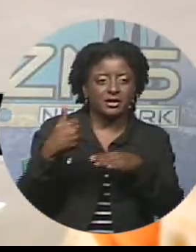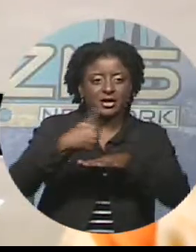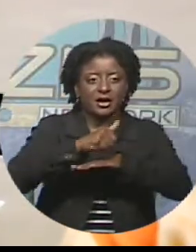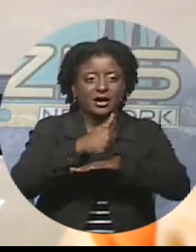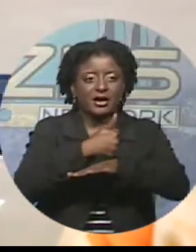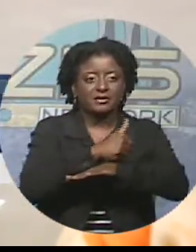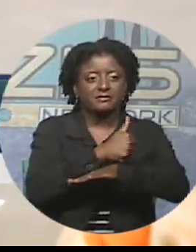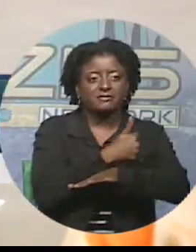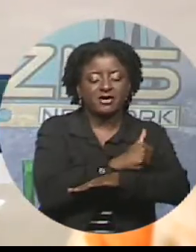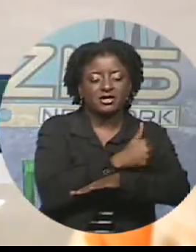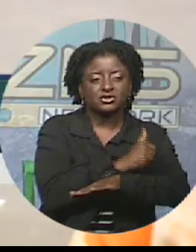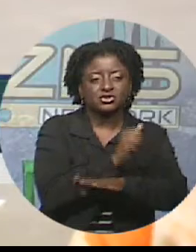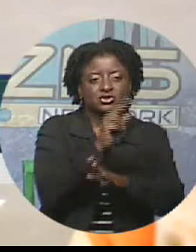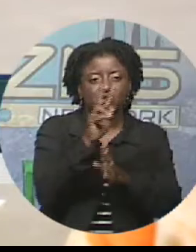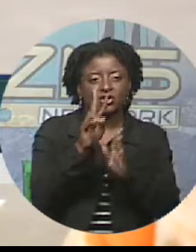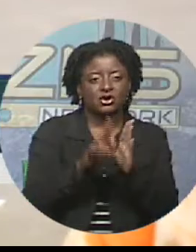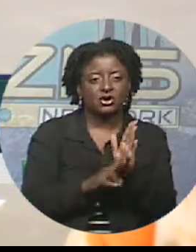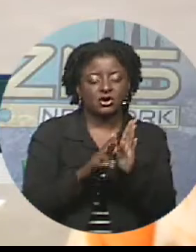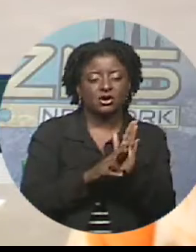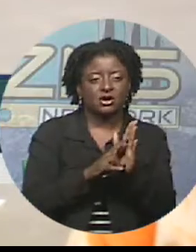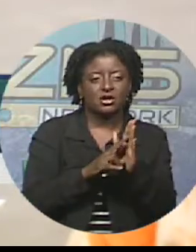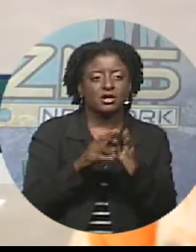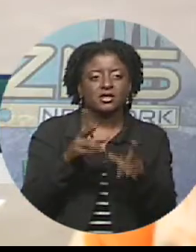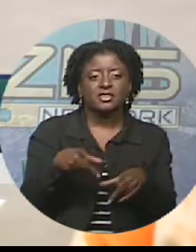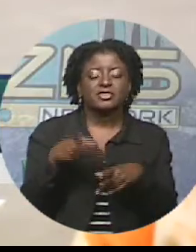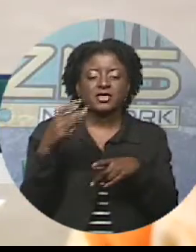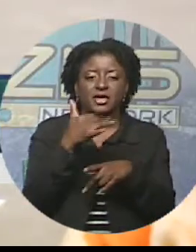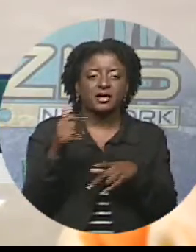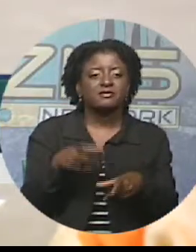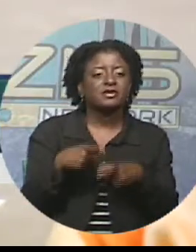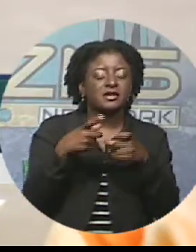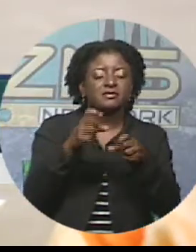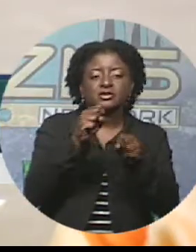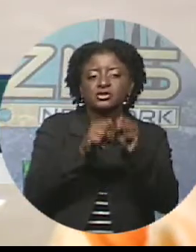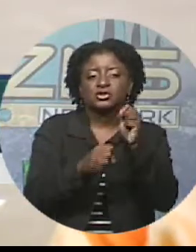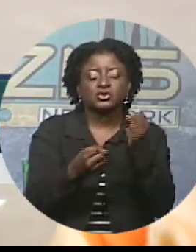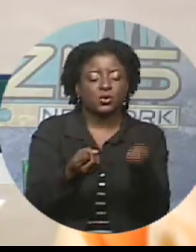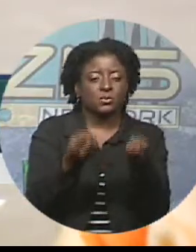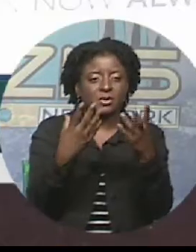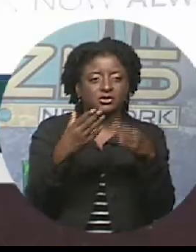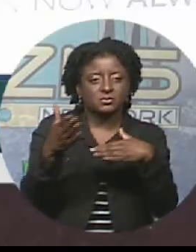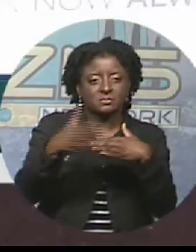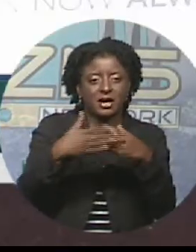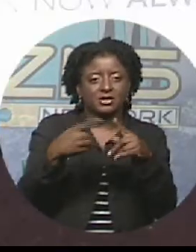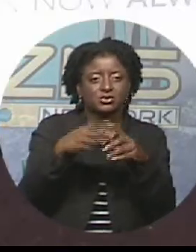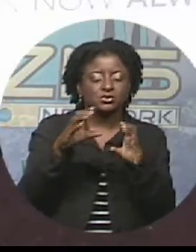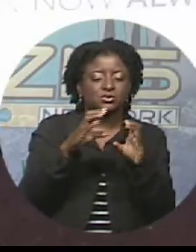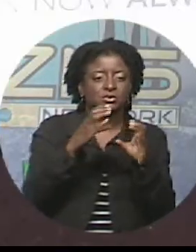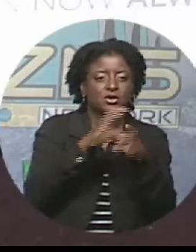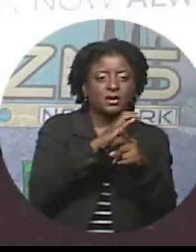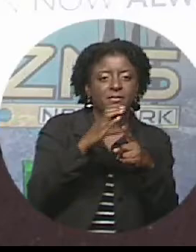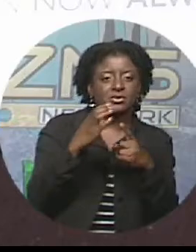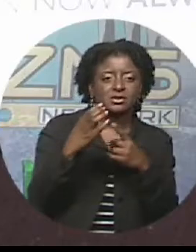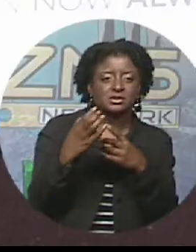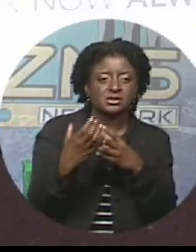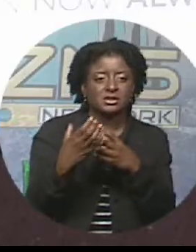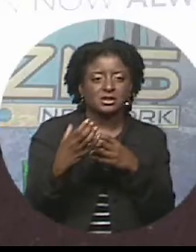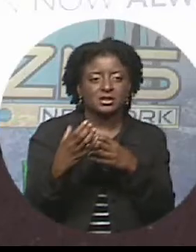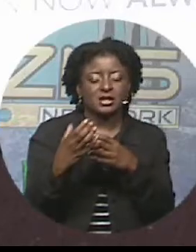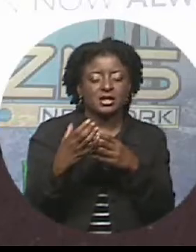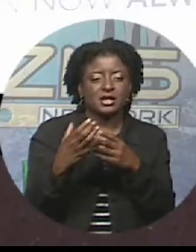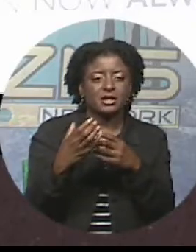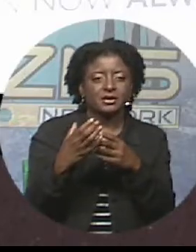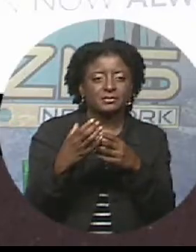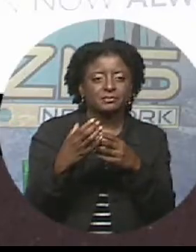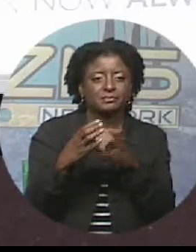has been so much, and they've given so much back to the community. They've given so much back to our country. This company makes me feel great every time I come